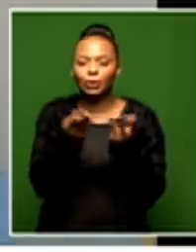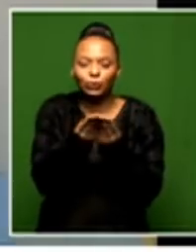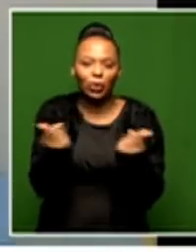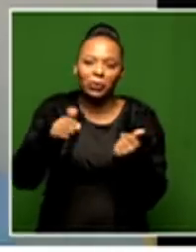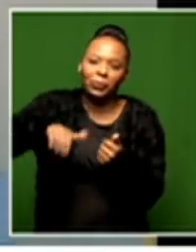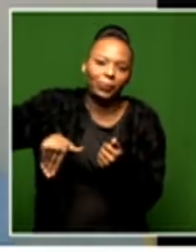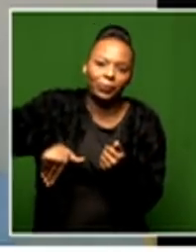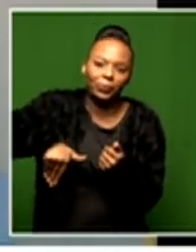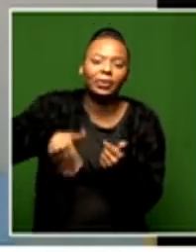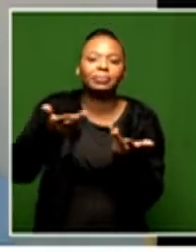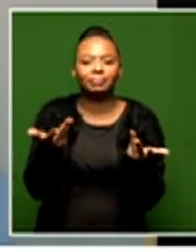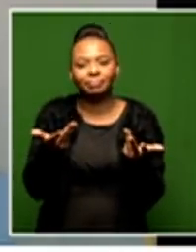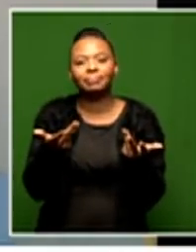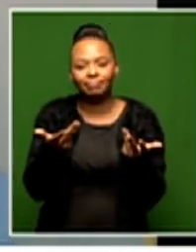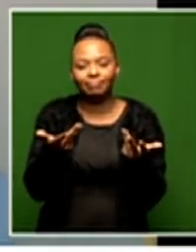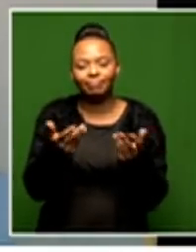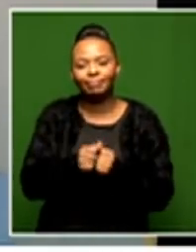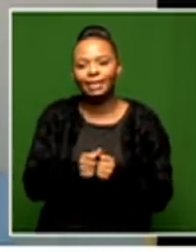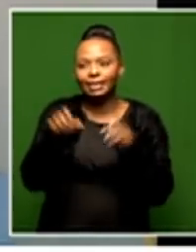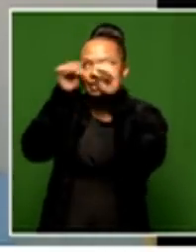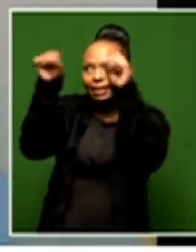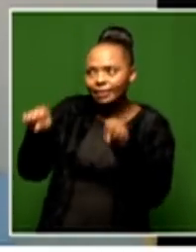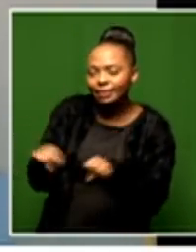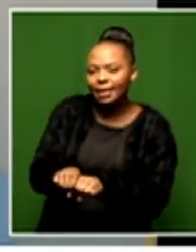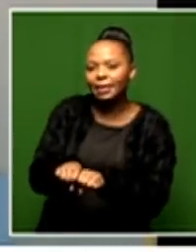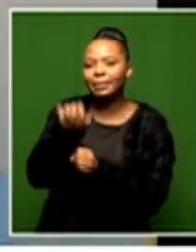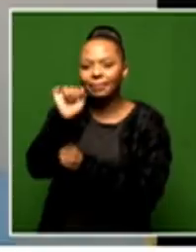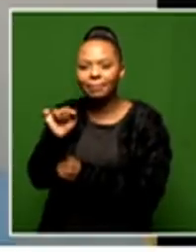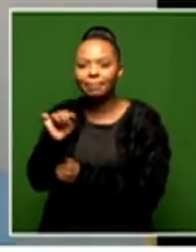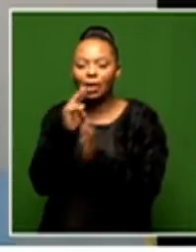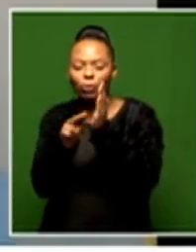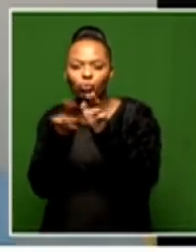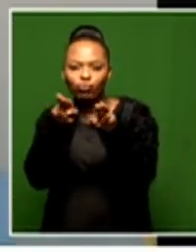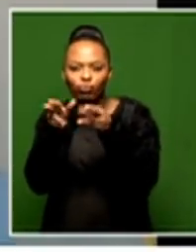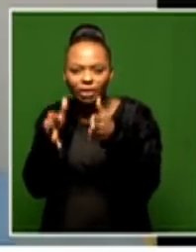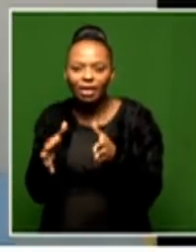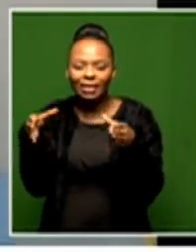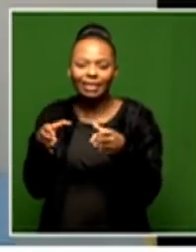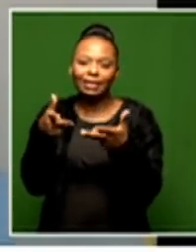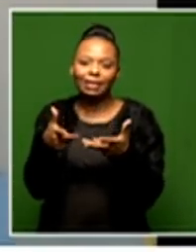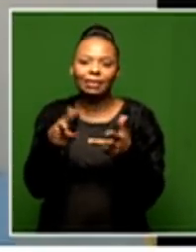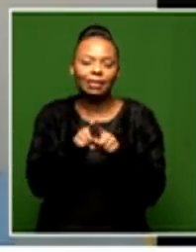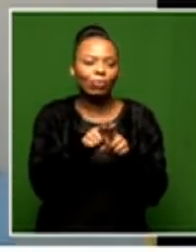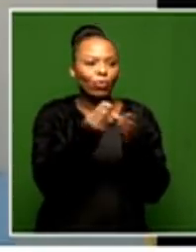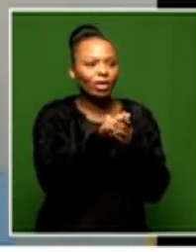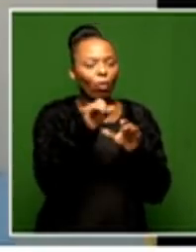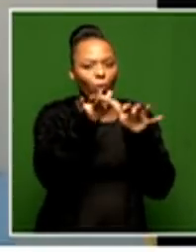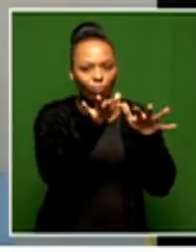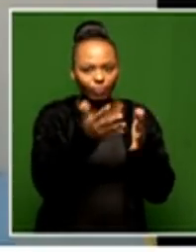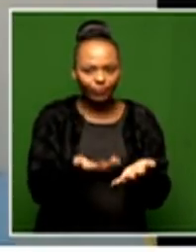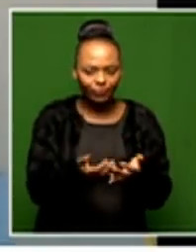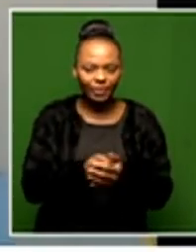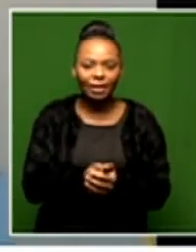resolved in terms of a more rigorous system, perhaps even a fairer system for everybody. I wouldn't